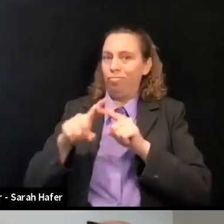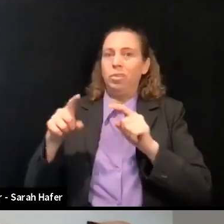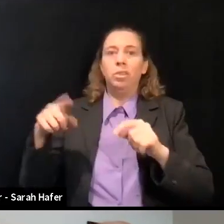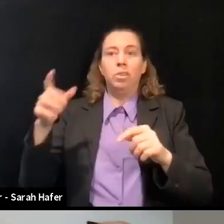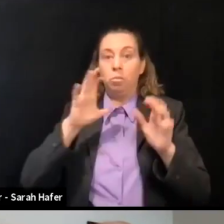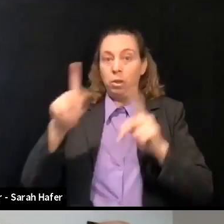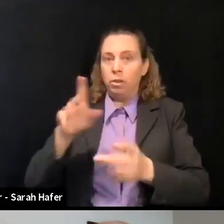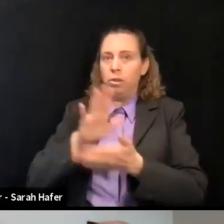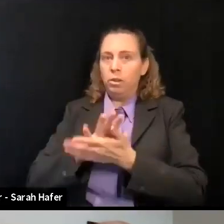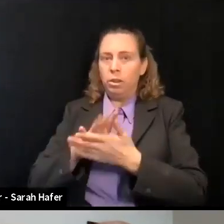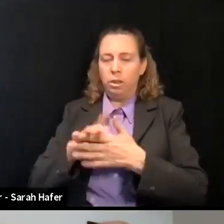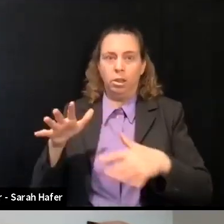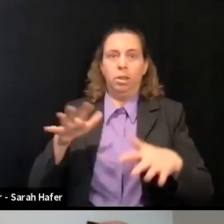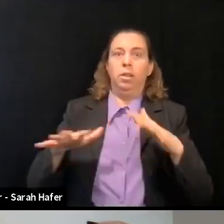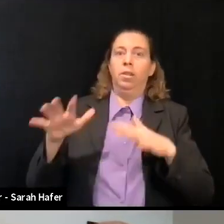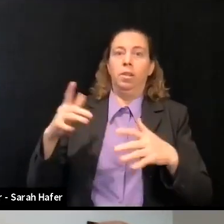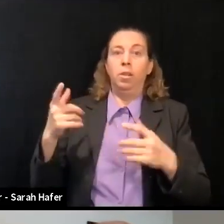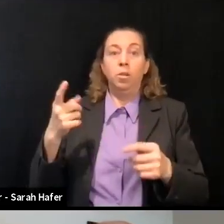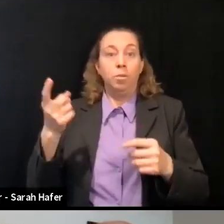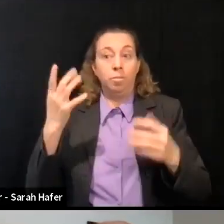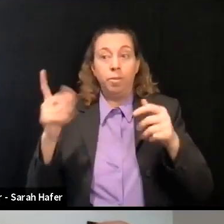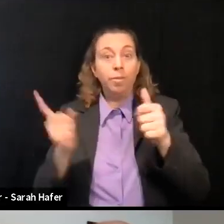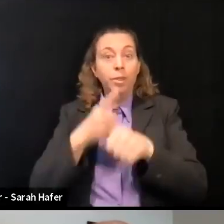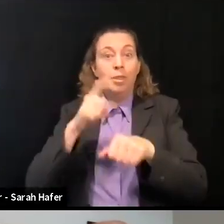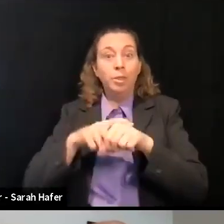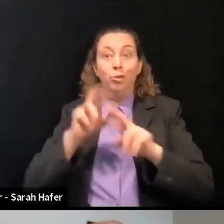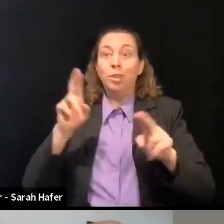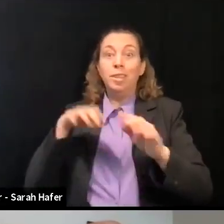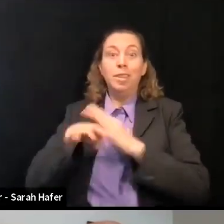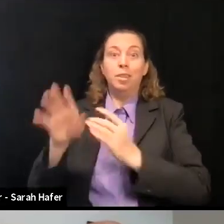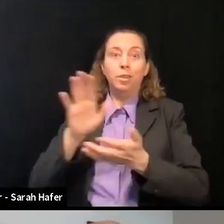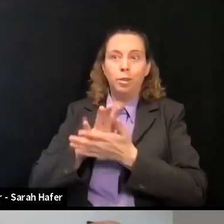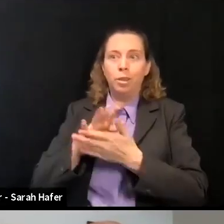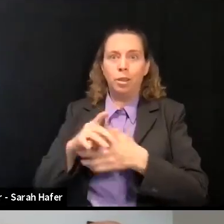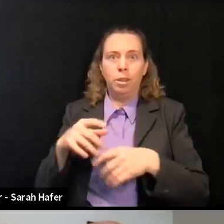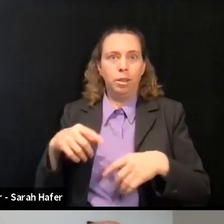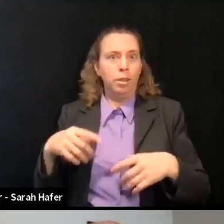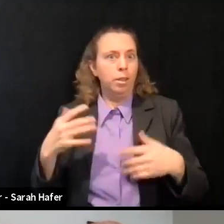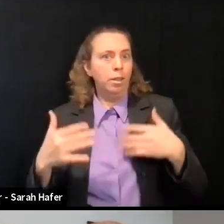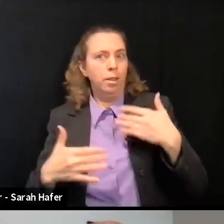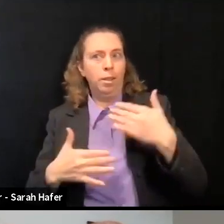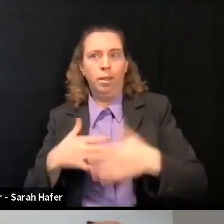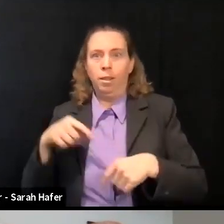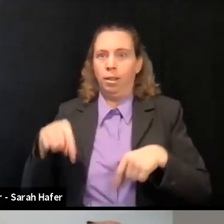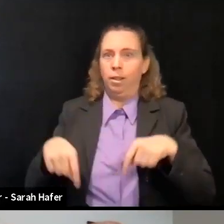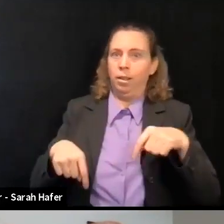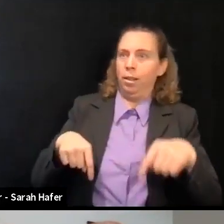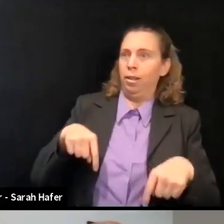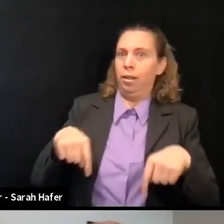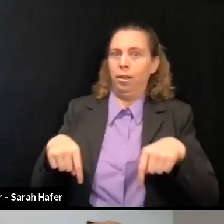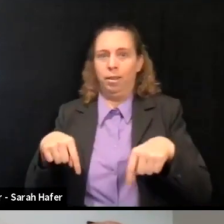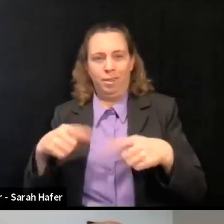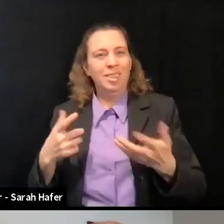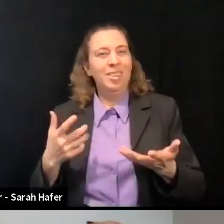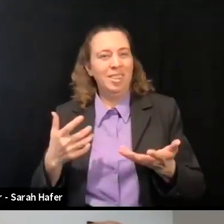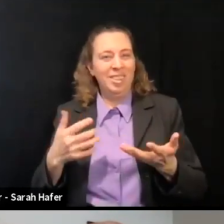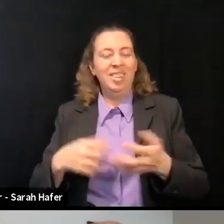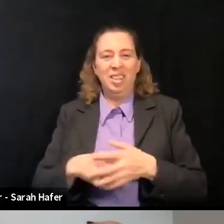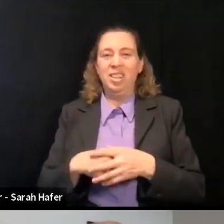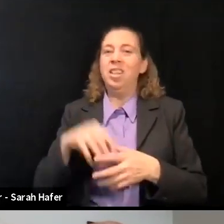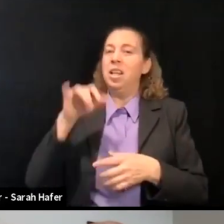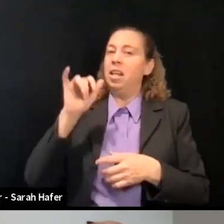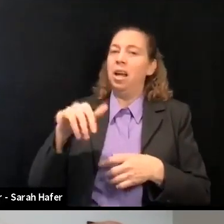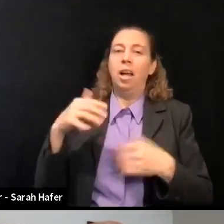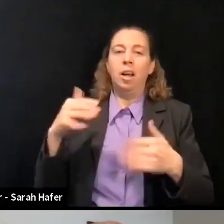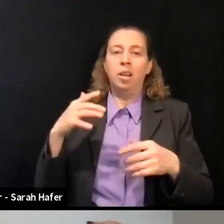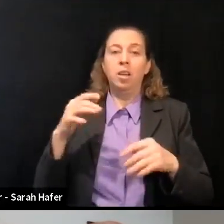first time, or feeling sad or grateful that their families have decided not to go to school in person and instead